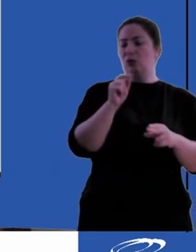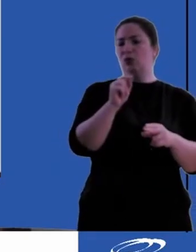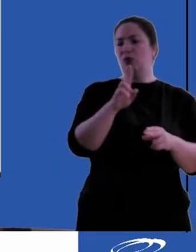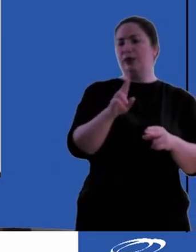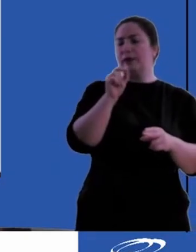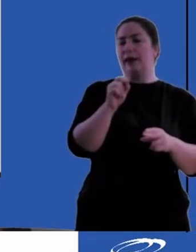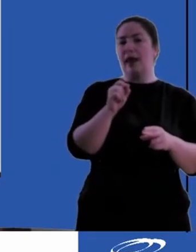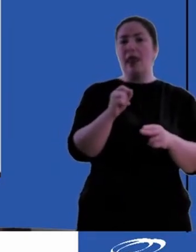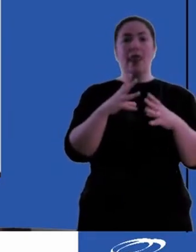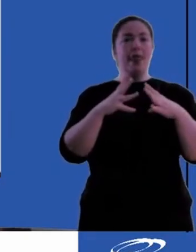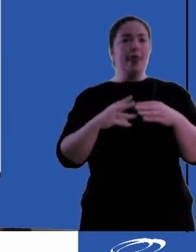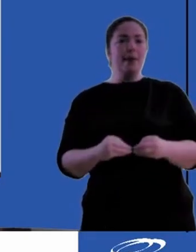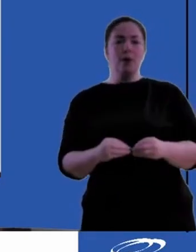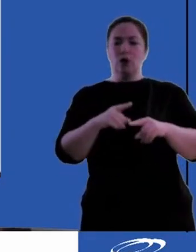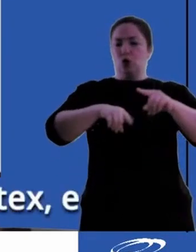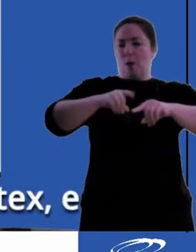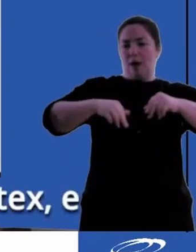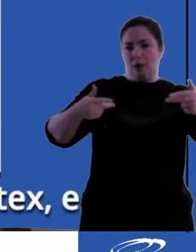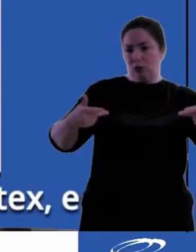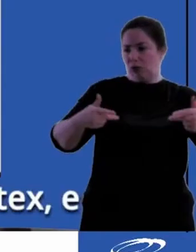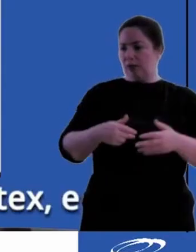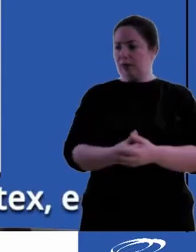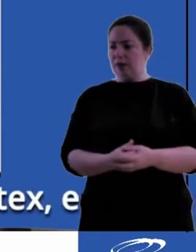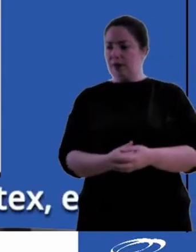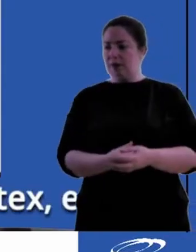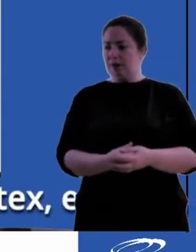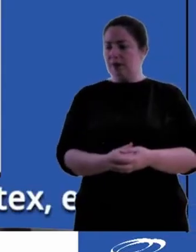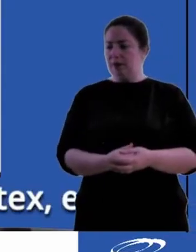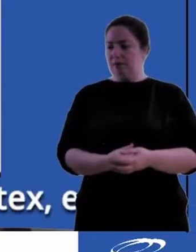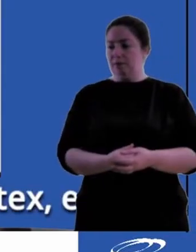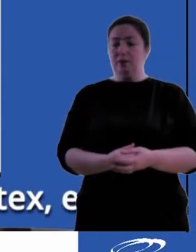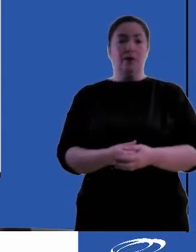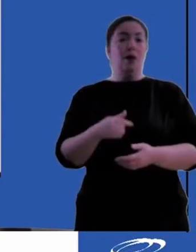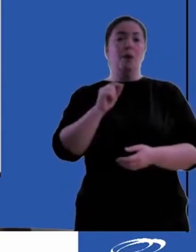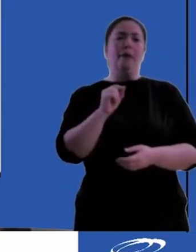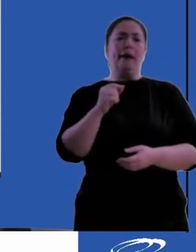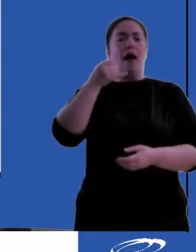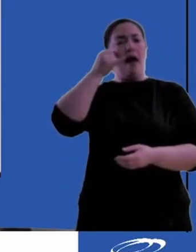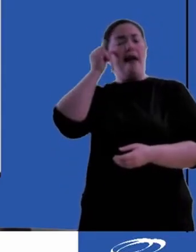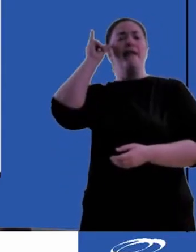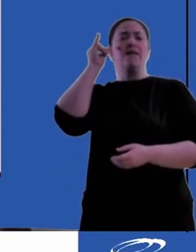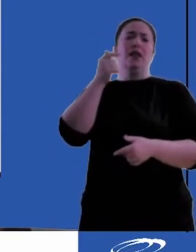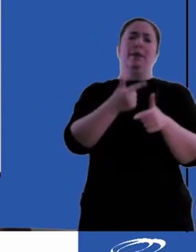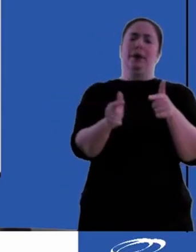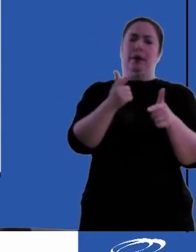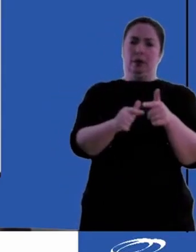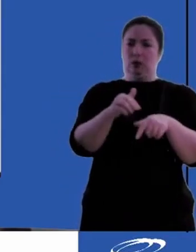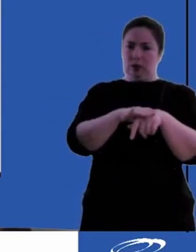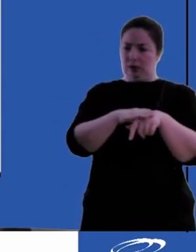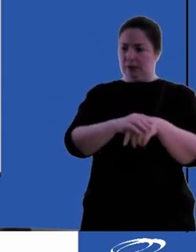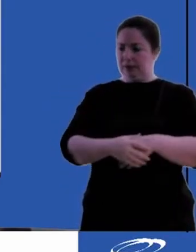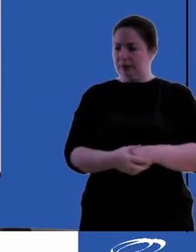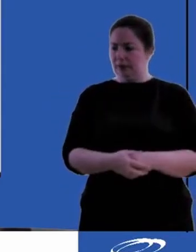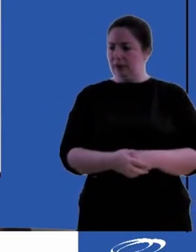us in the laboratory. We add a salt solution, we vortex that, we sonicate them in a bath sonicator. Pretty